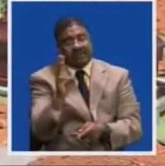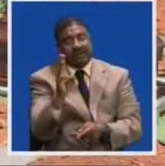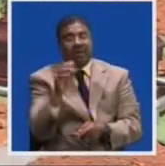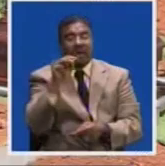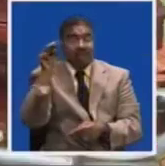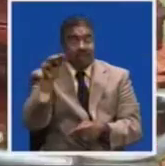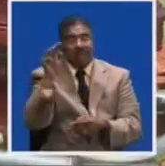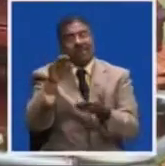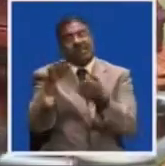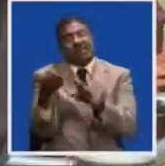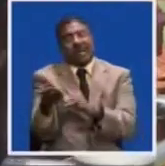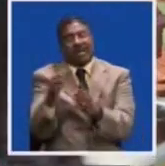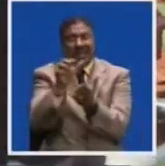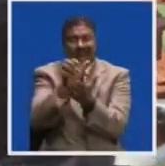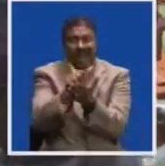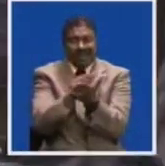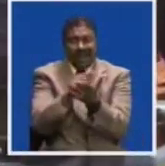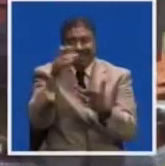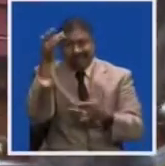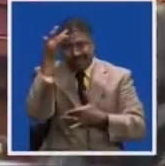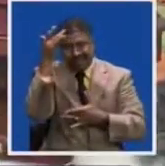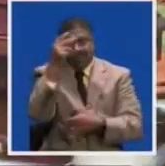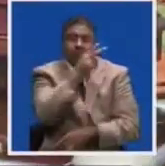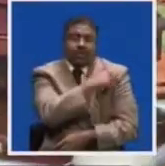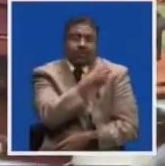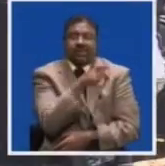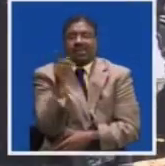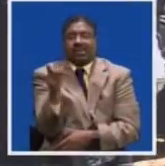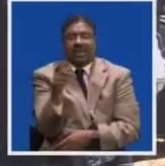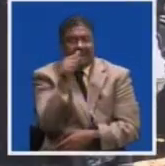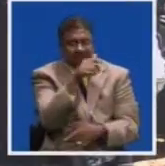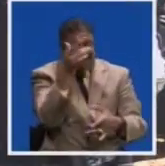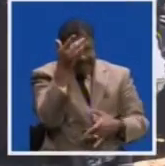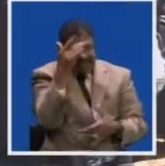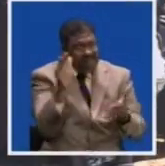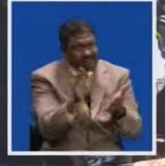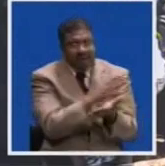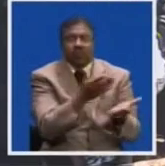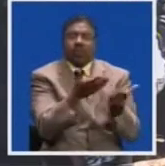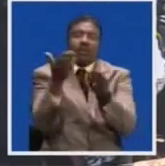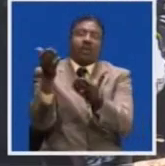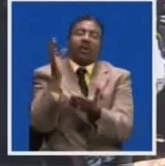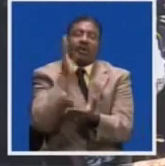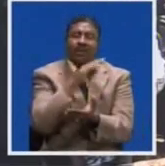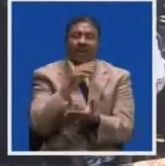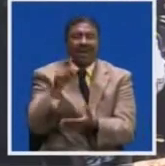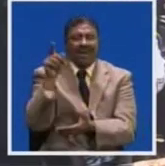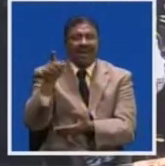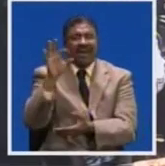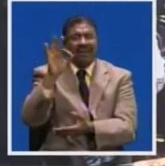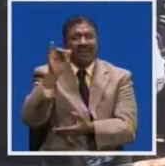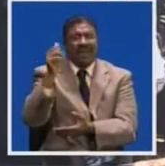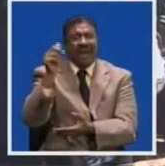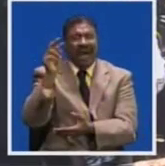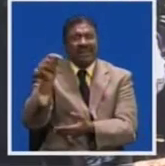of Monday at the Cancer Diseases Hospital, where he was rushed to after falling ill. He was the proprietor of Fiat Taxis